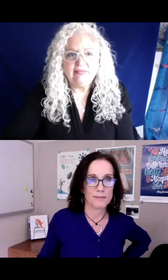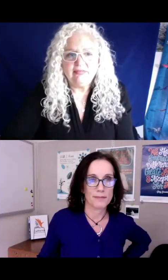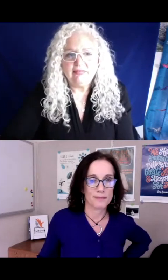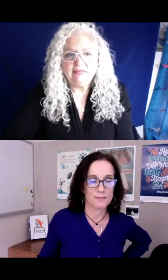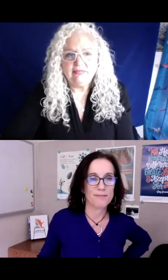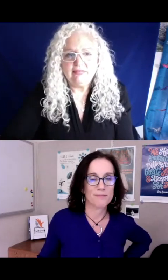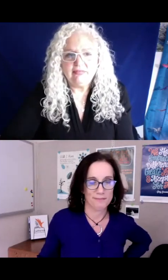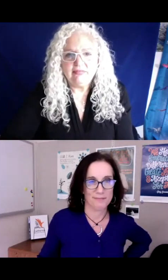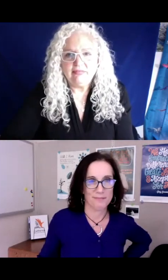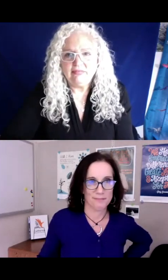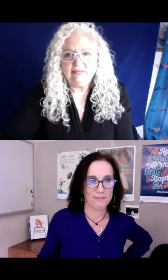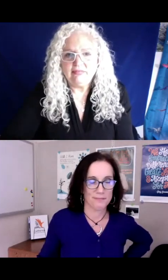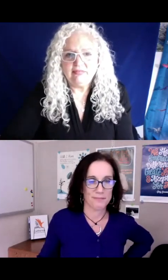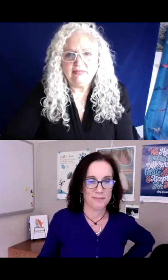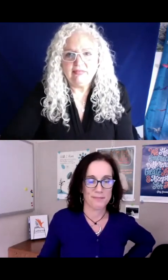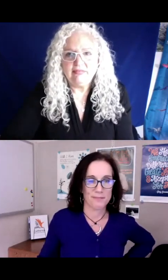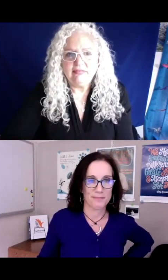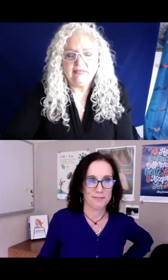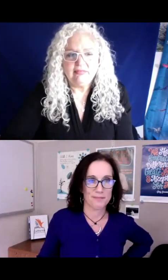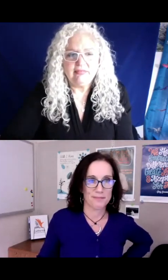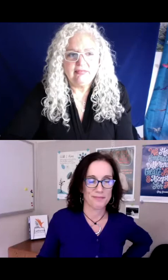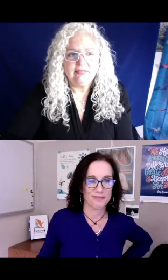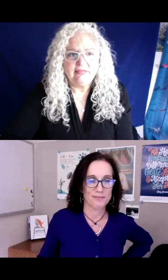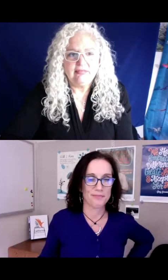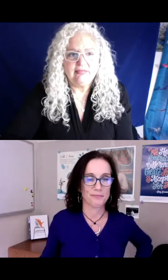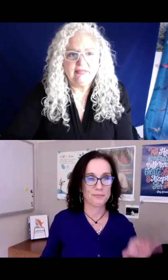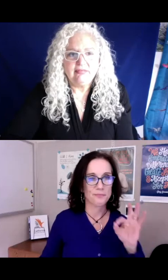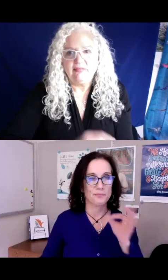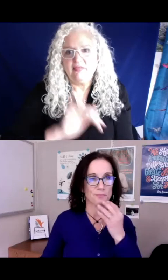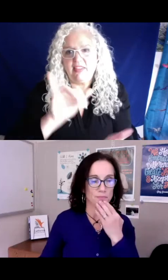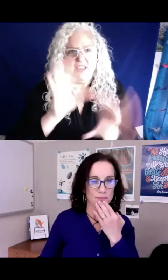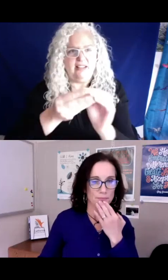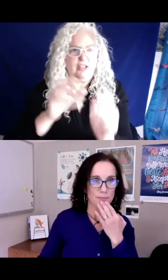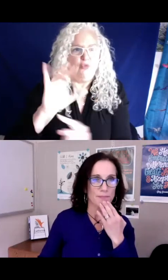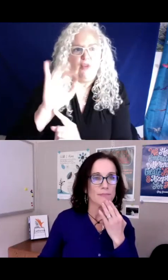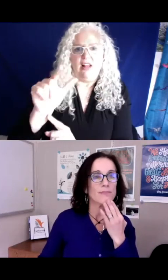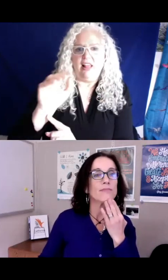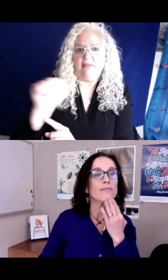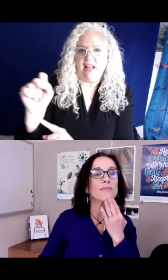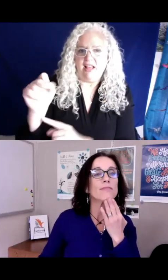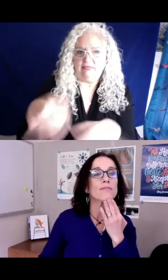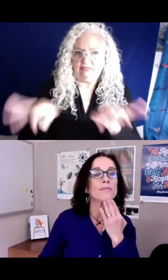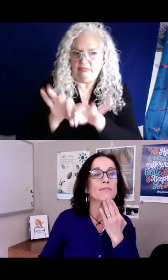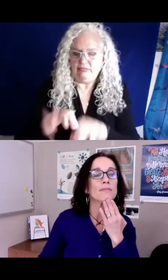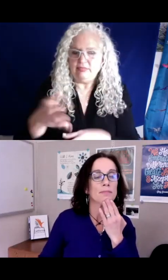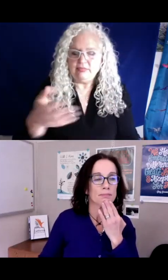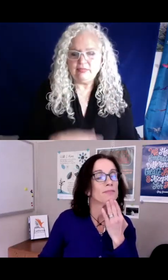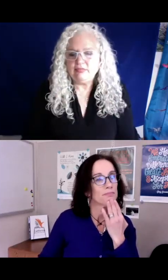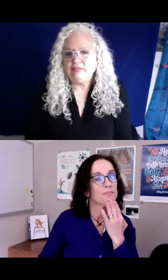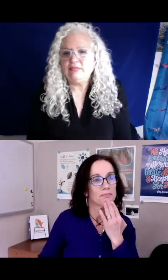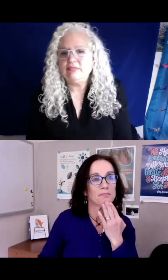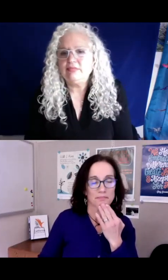other, and students have incidental learning through watching language.